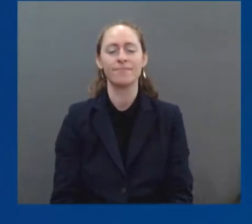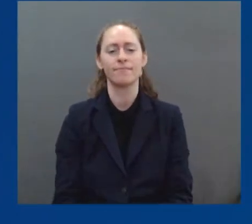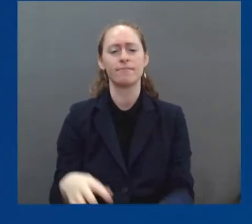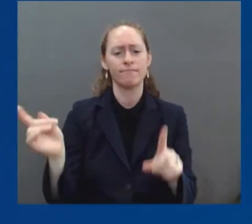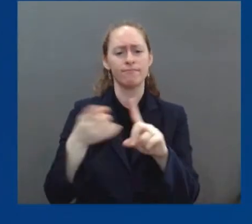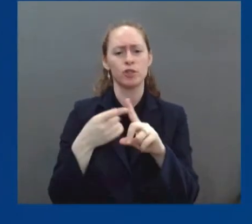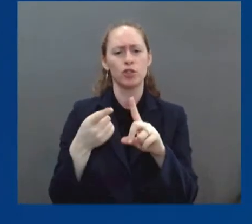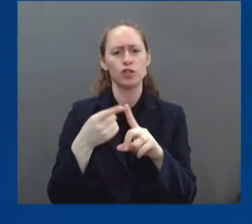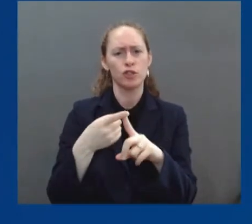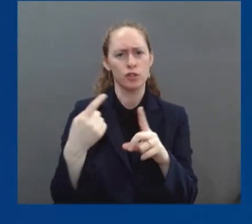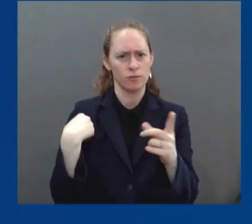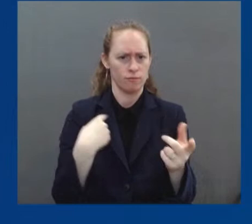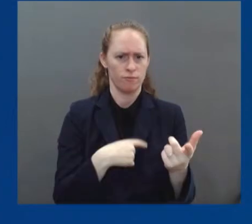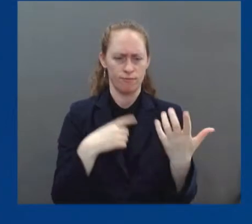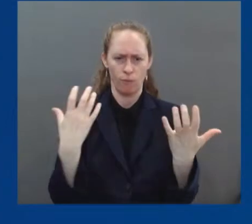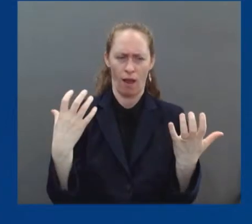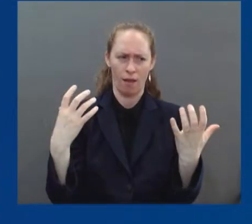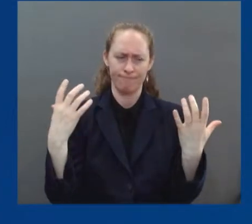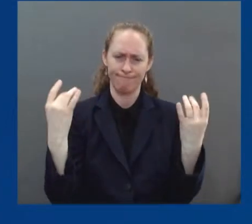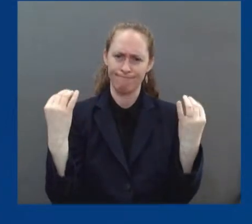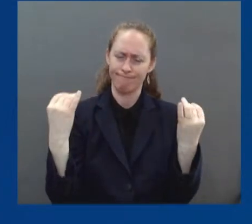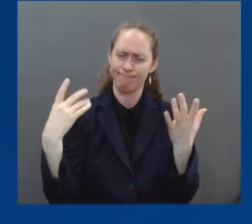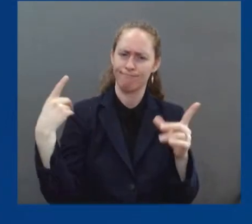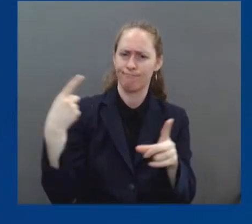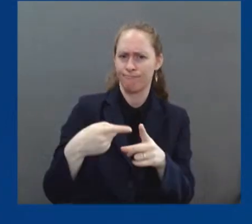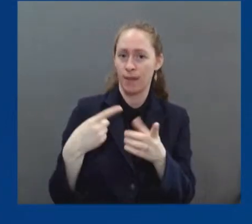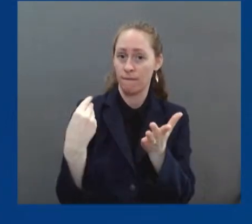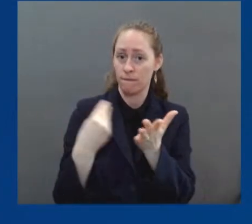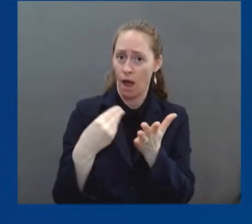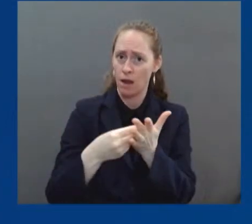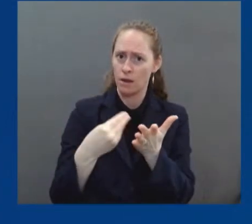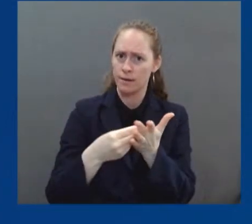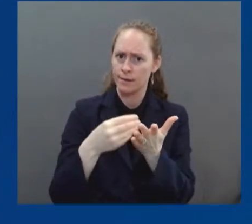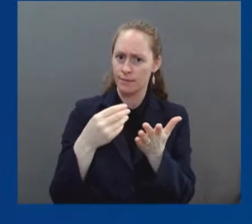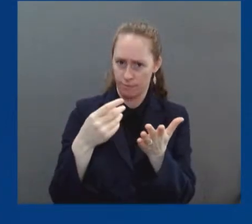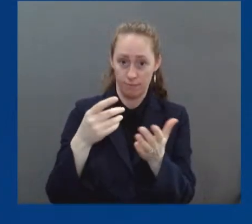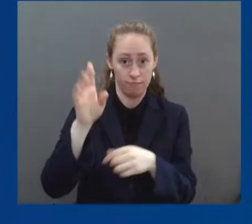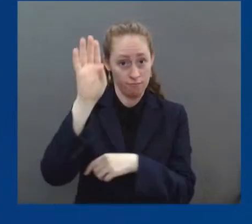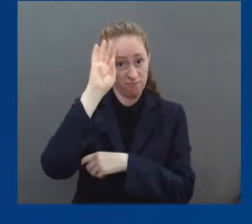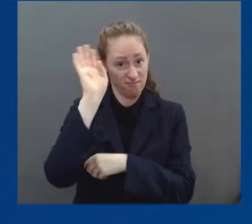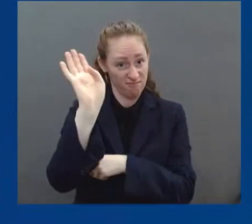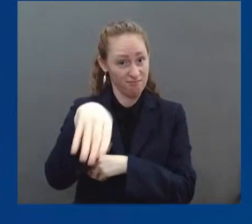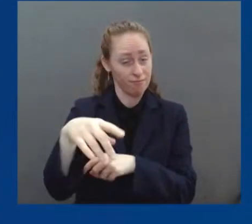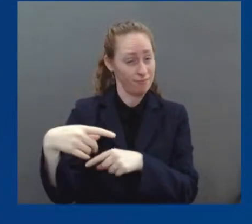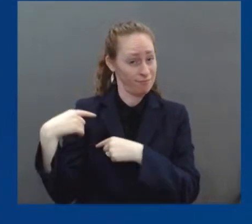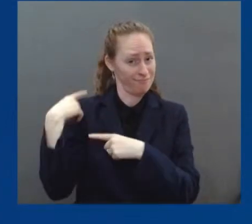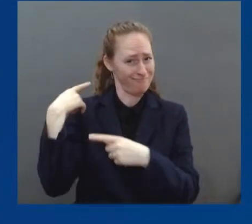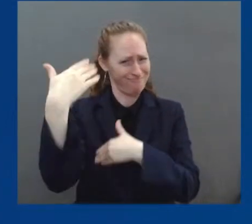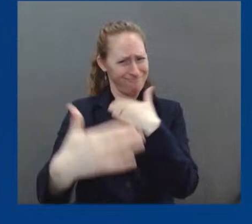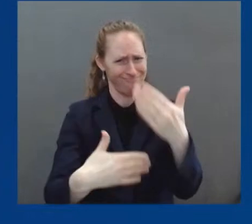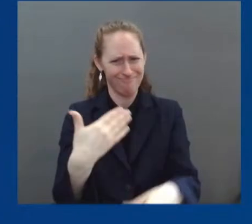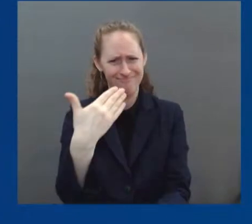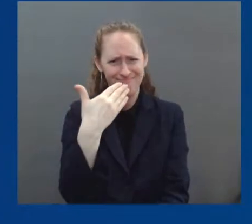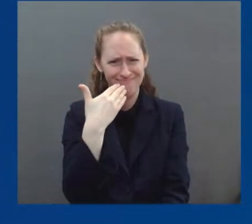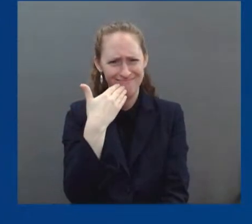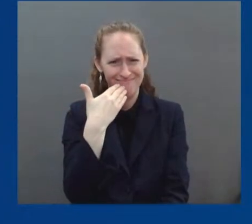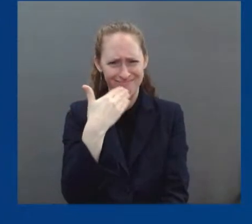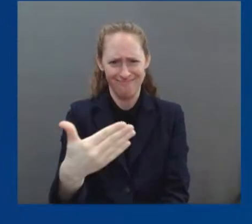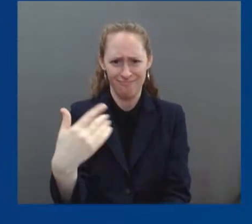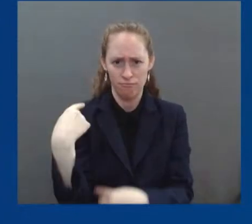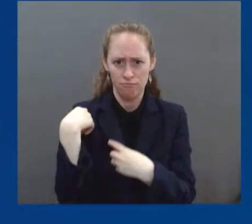the virus. We have 217 million Americans fully vaccinated, 2 out of 3 eligible adults